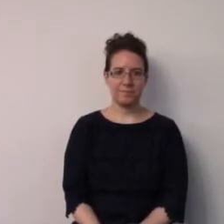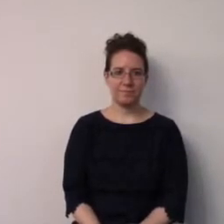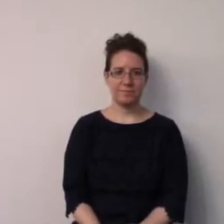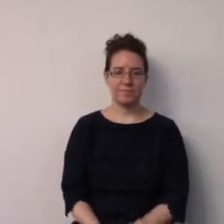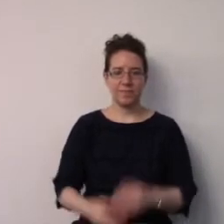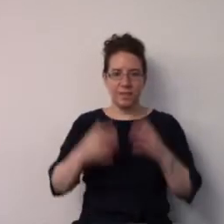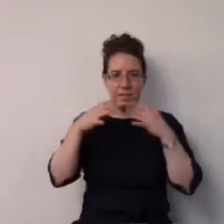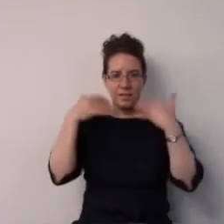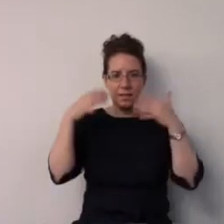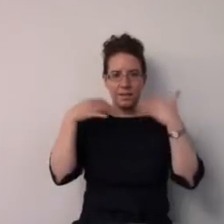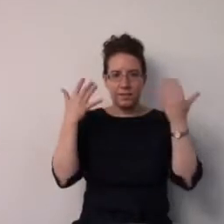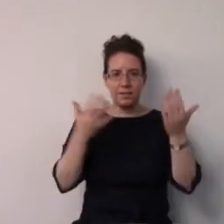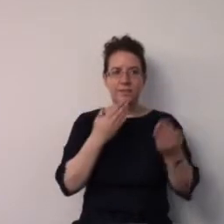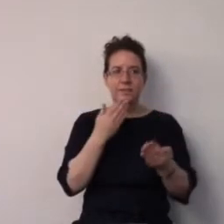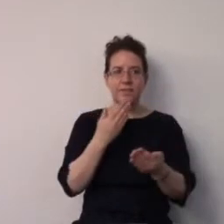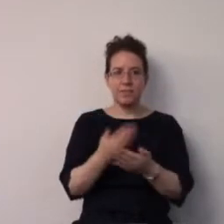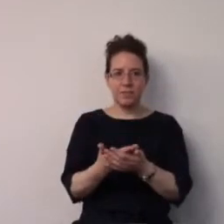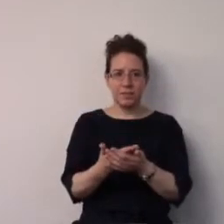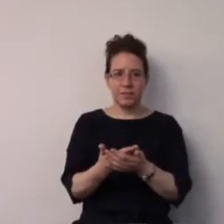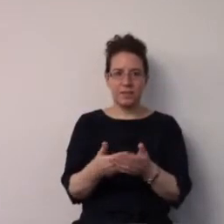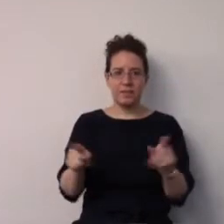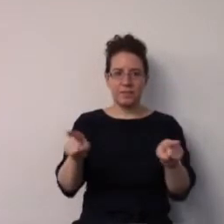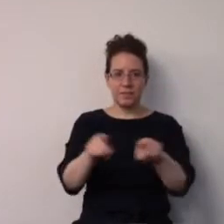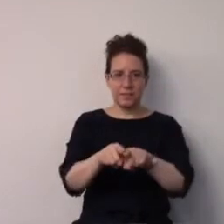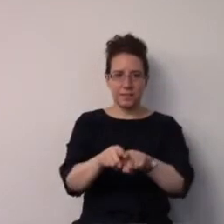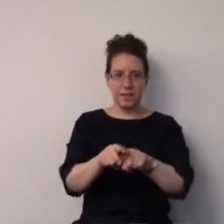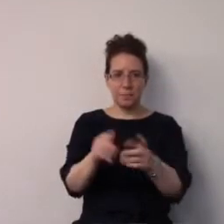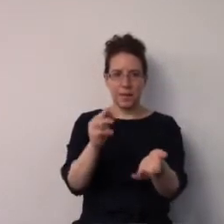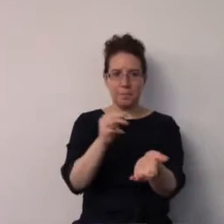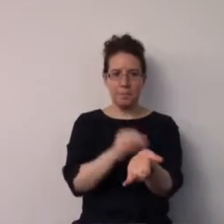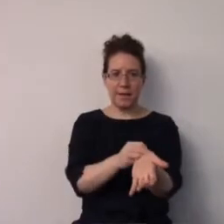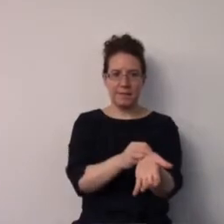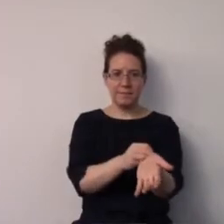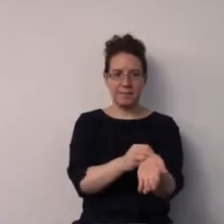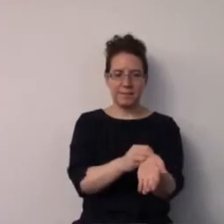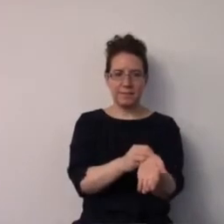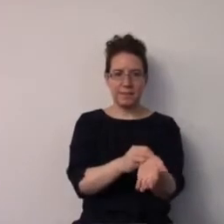Amen. The joy of the Lord is our strength.